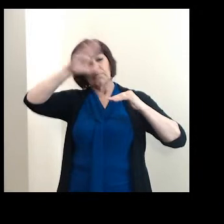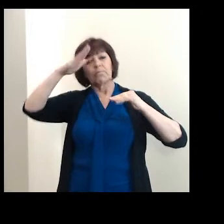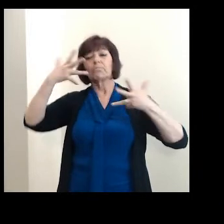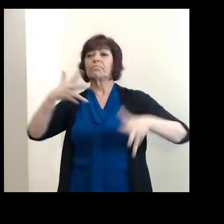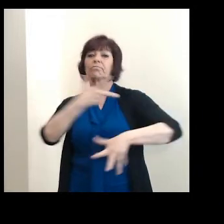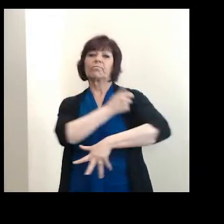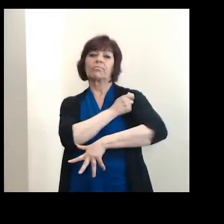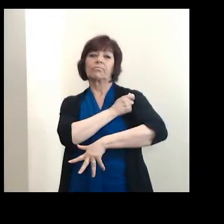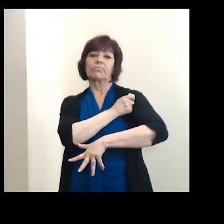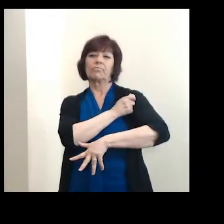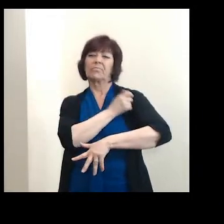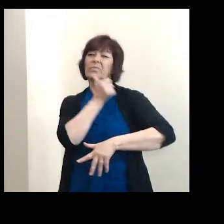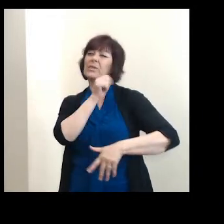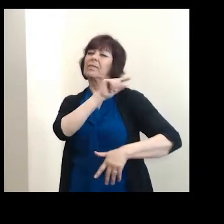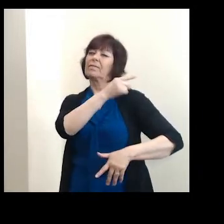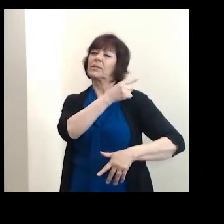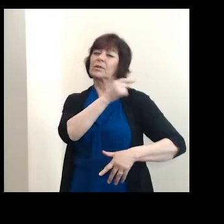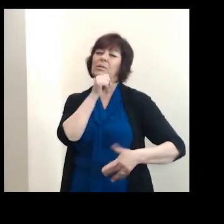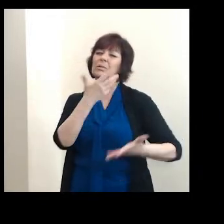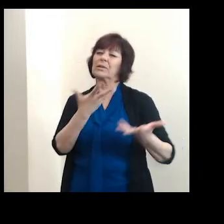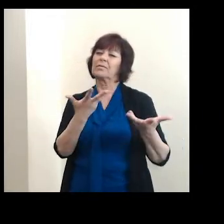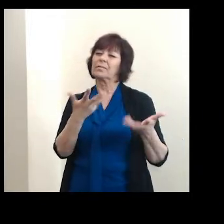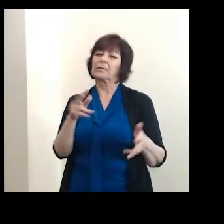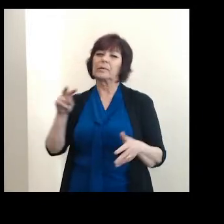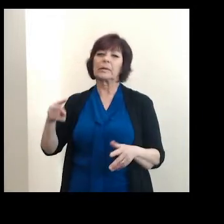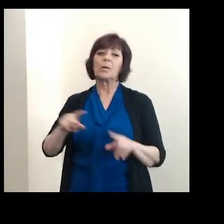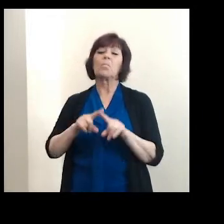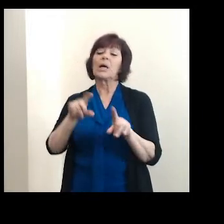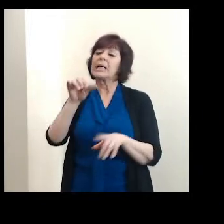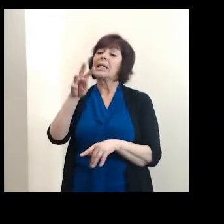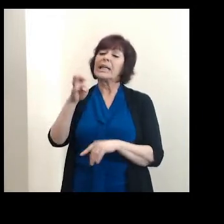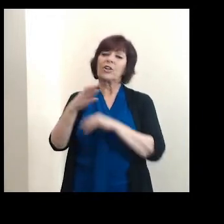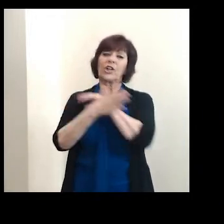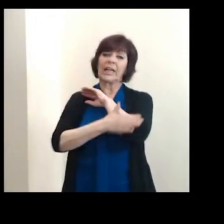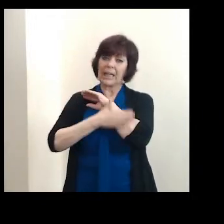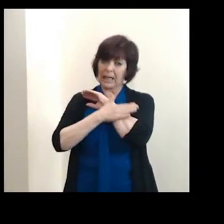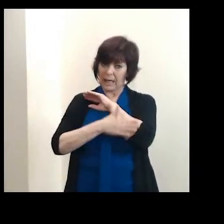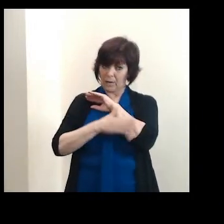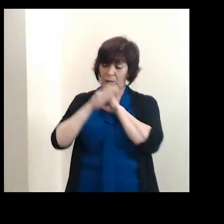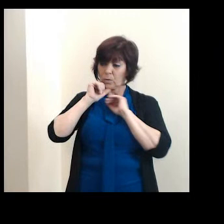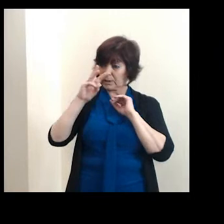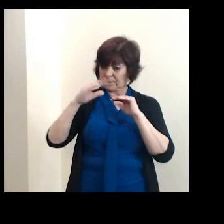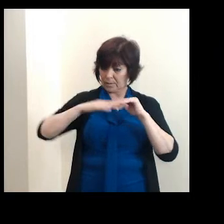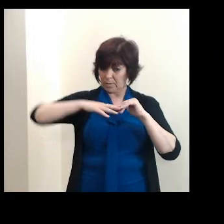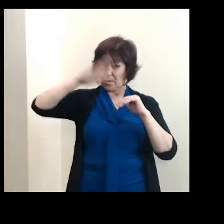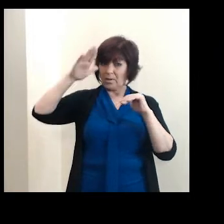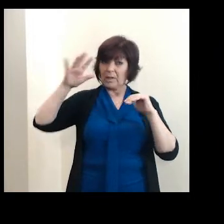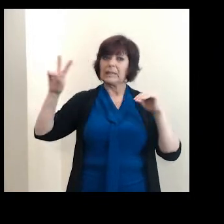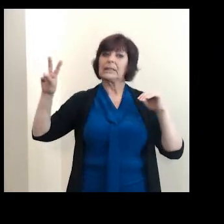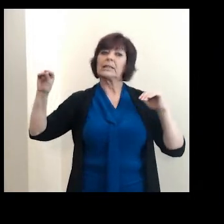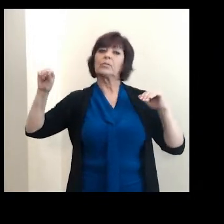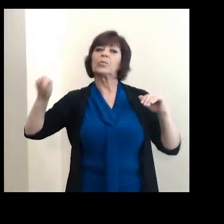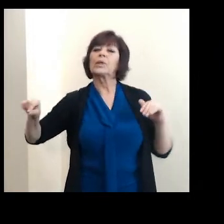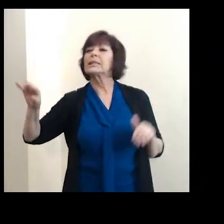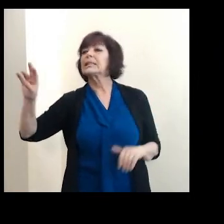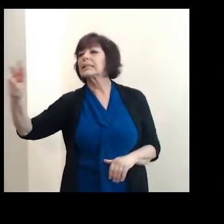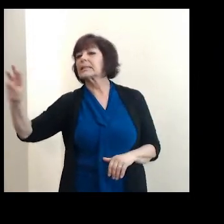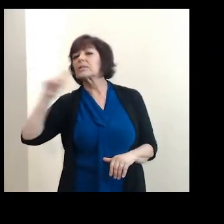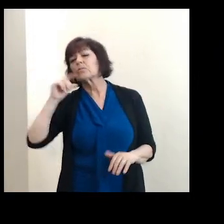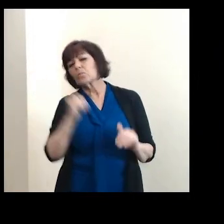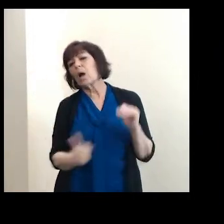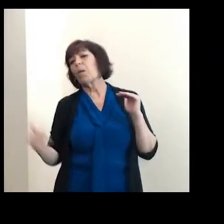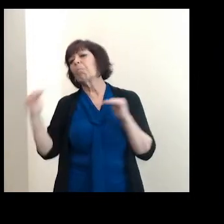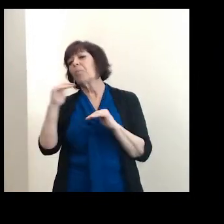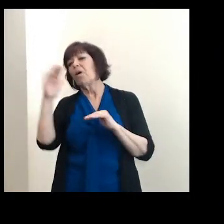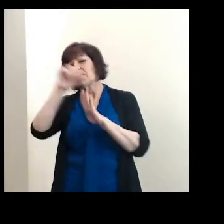it's the first dose, not totally the second dose yet. But Erie County residents age 65 and older have been vaccinated is 70.6%. So we are actually above